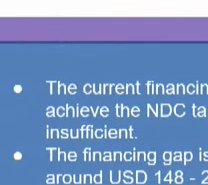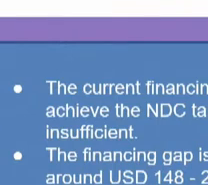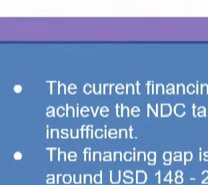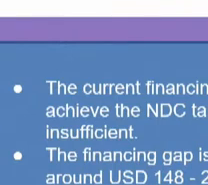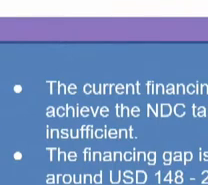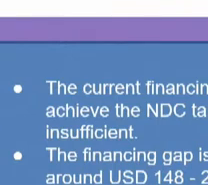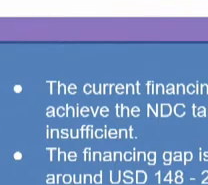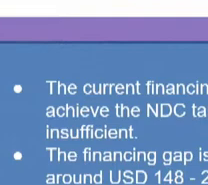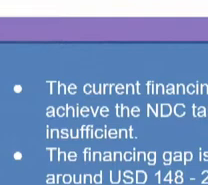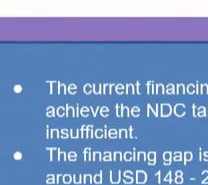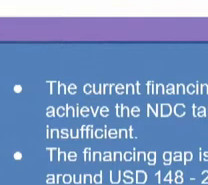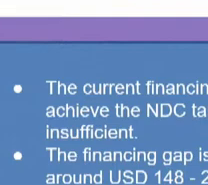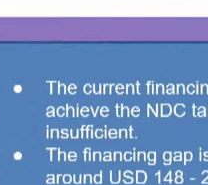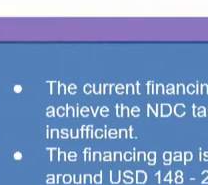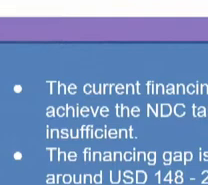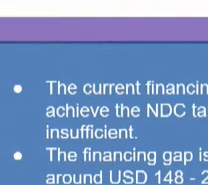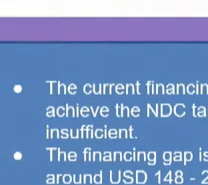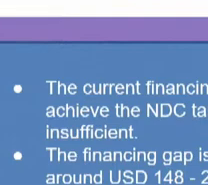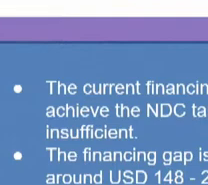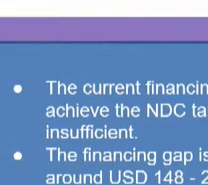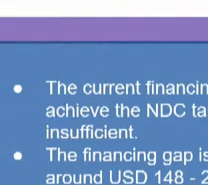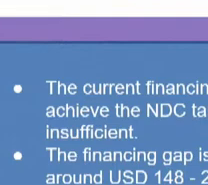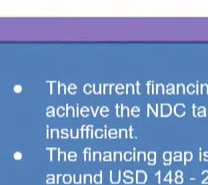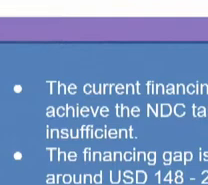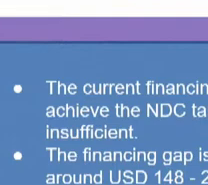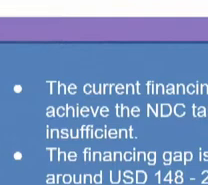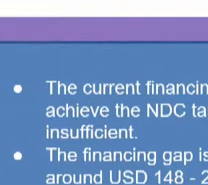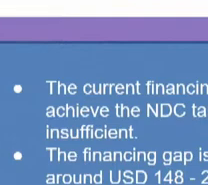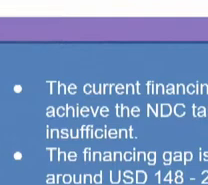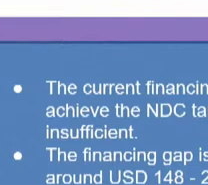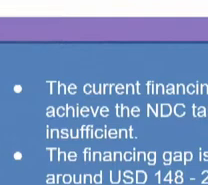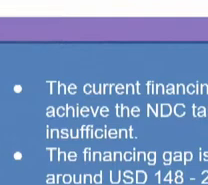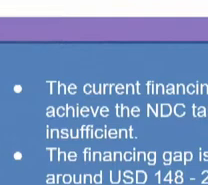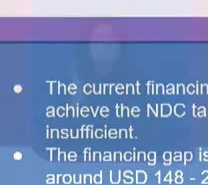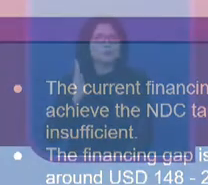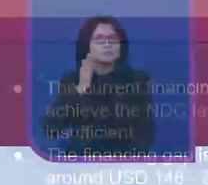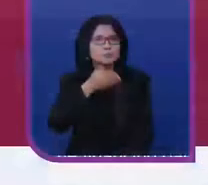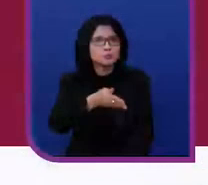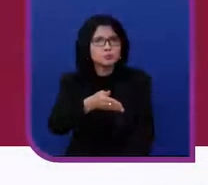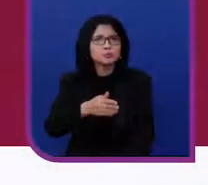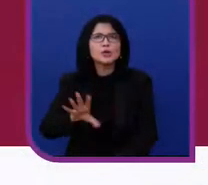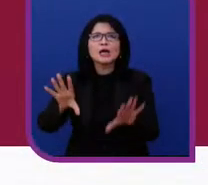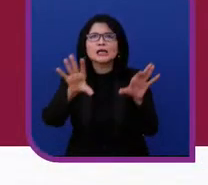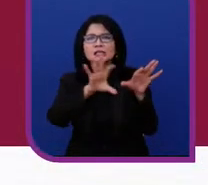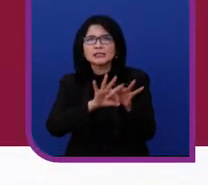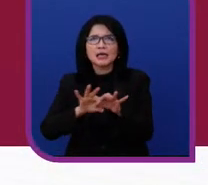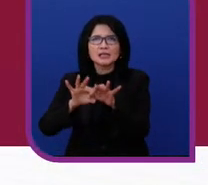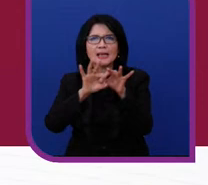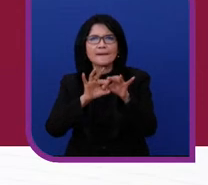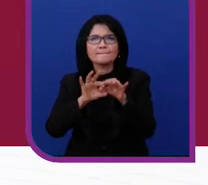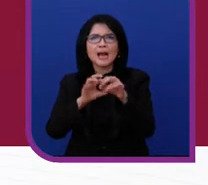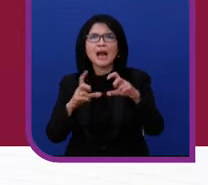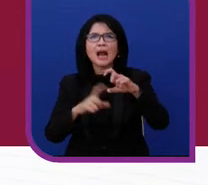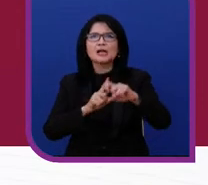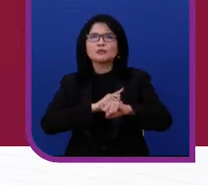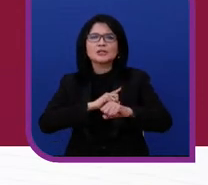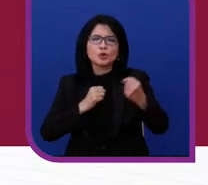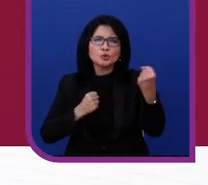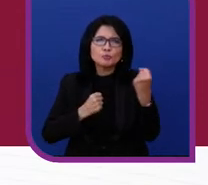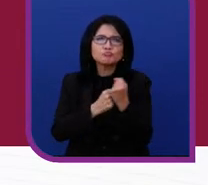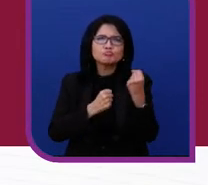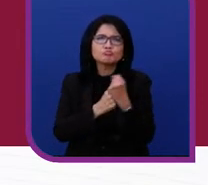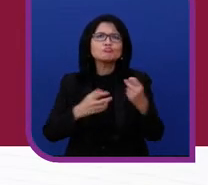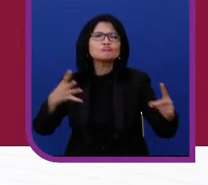racket investor-protect petition to support our mission to achieve to release this